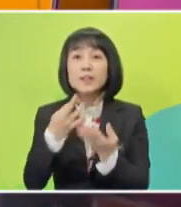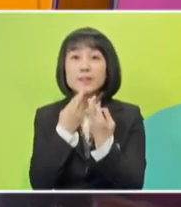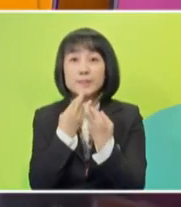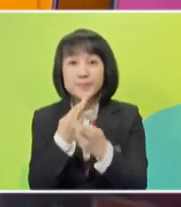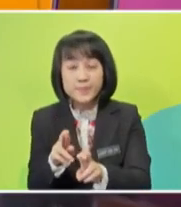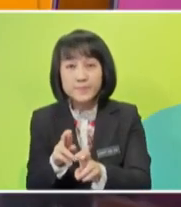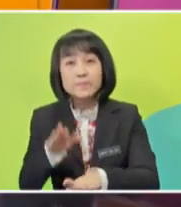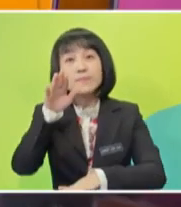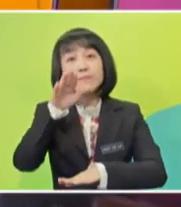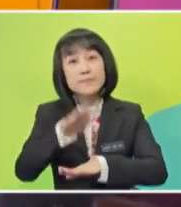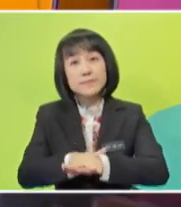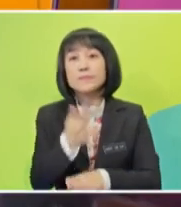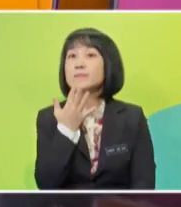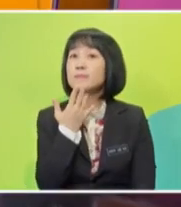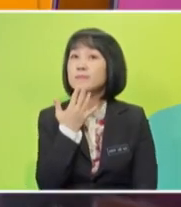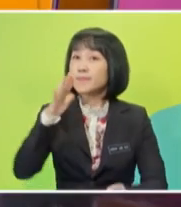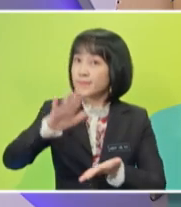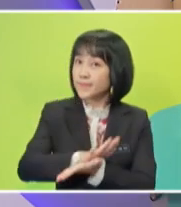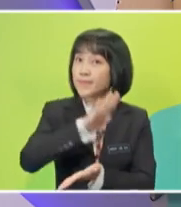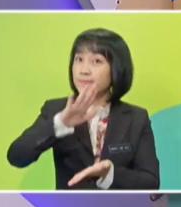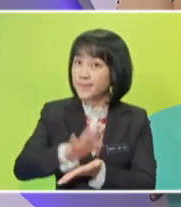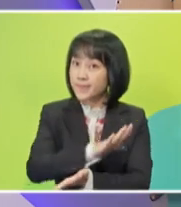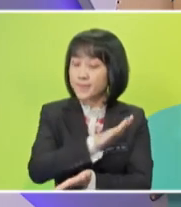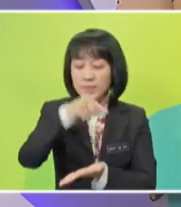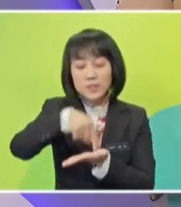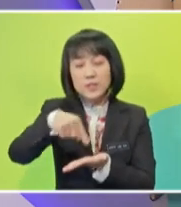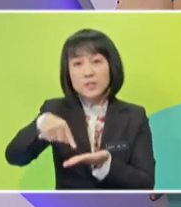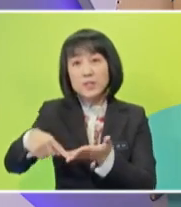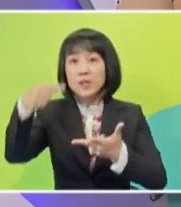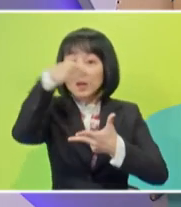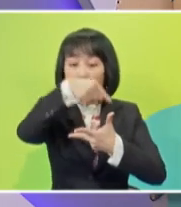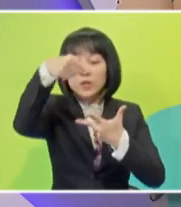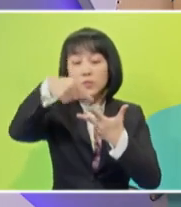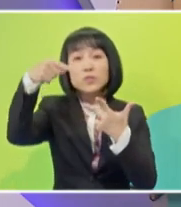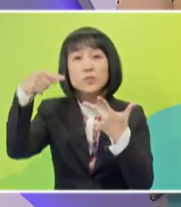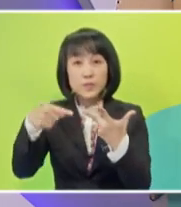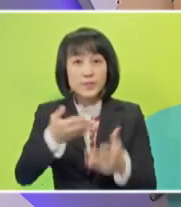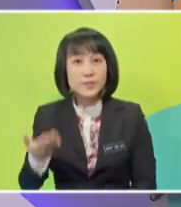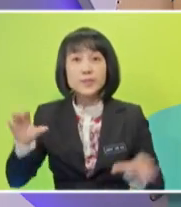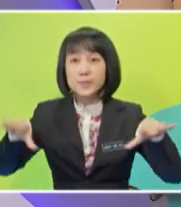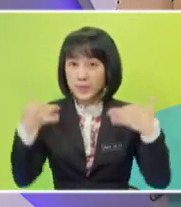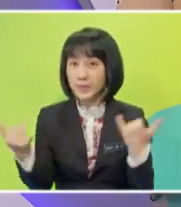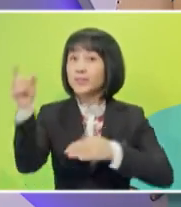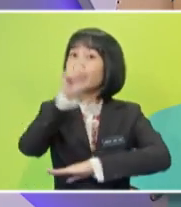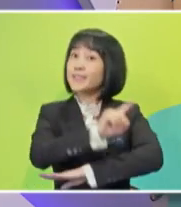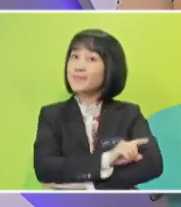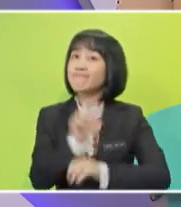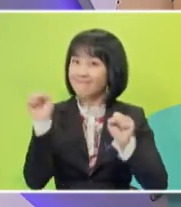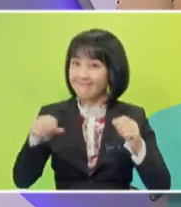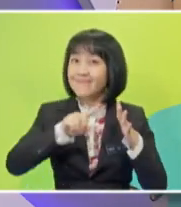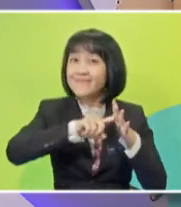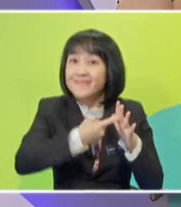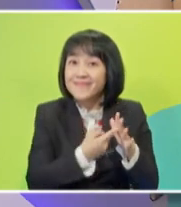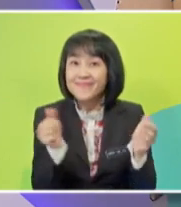your responses on coloured papers. So these are the three things that we are going to do today. Yeah. So shall we start with